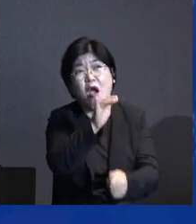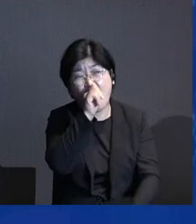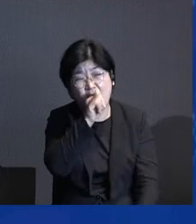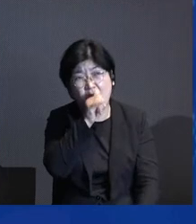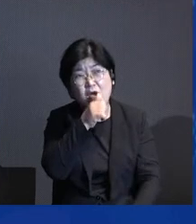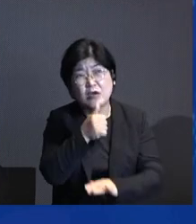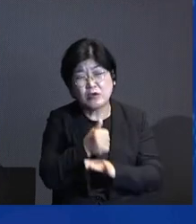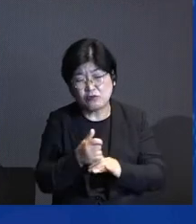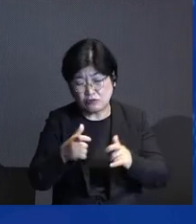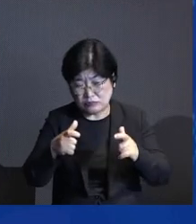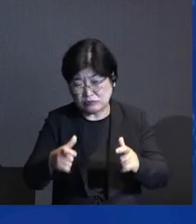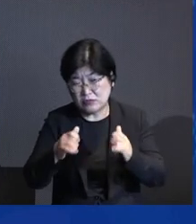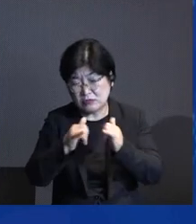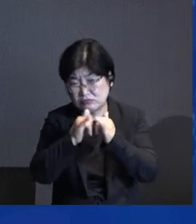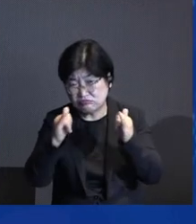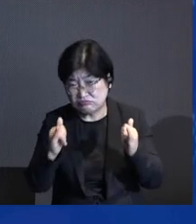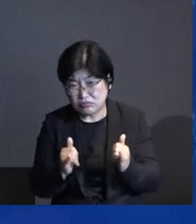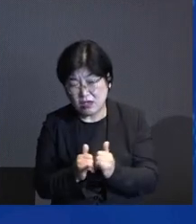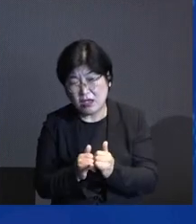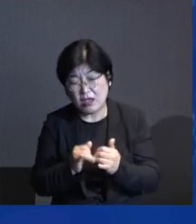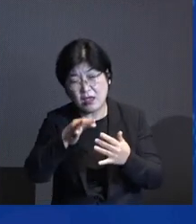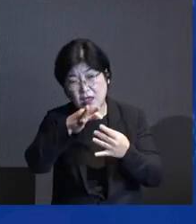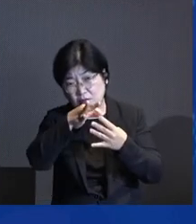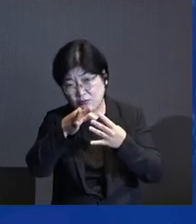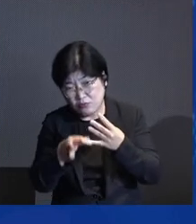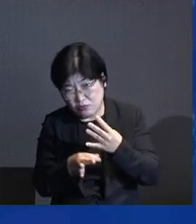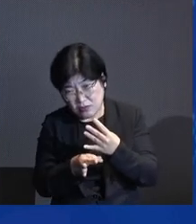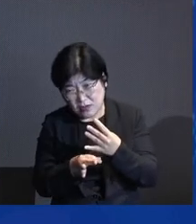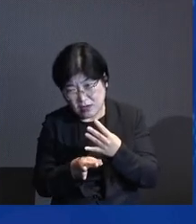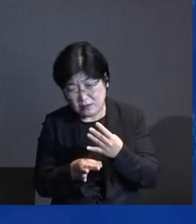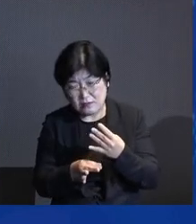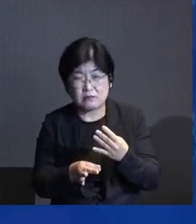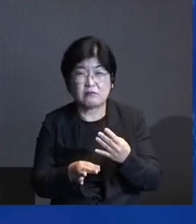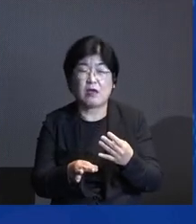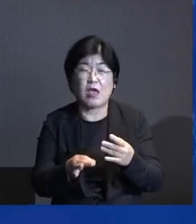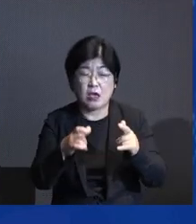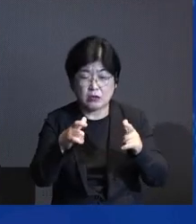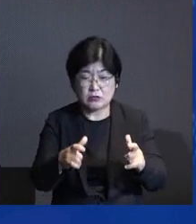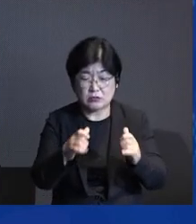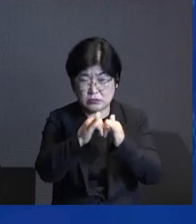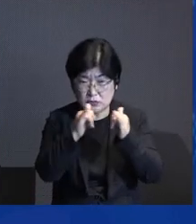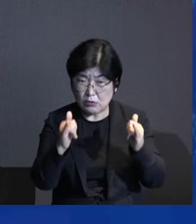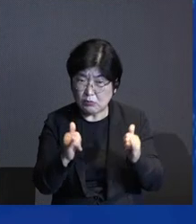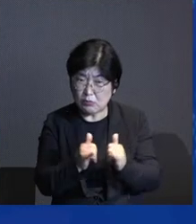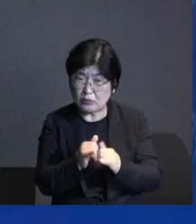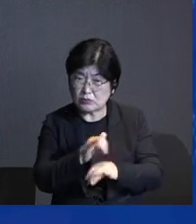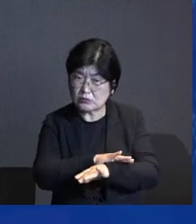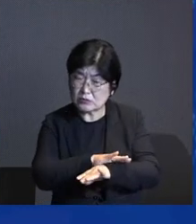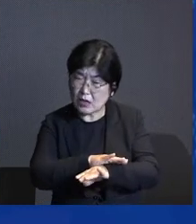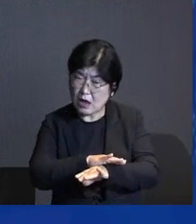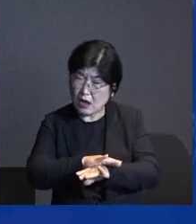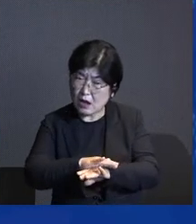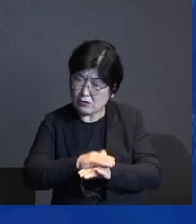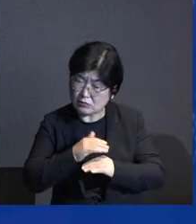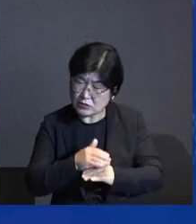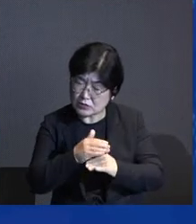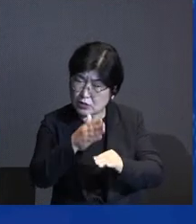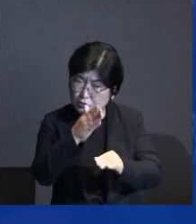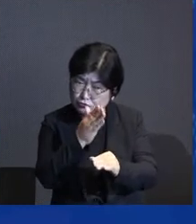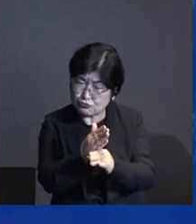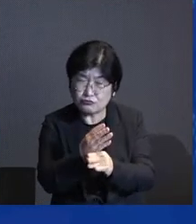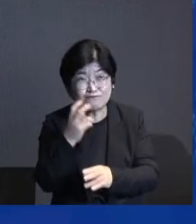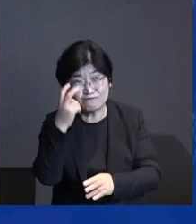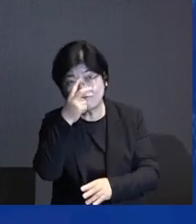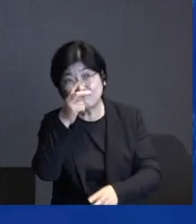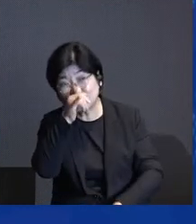if the community is strong enough, the program will be effective. However, if the community is